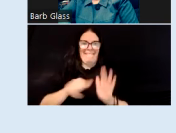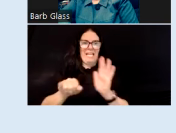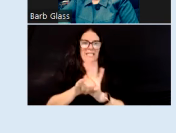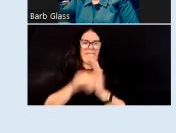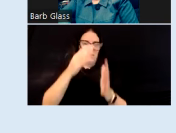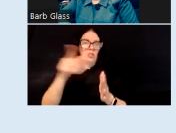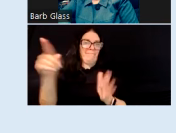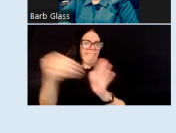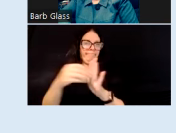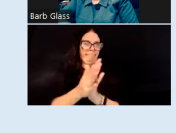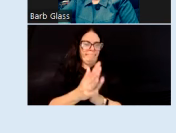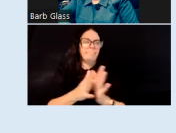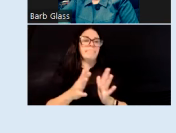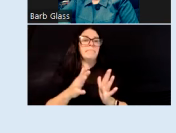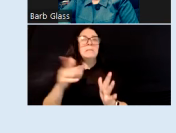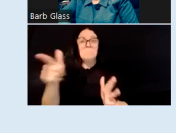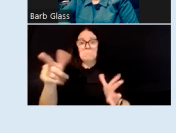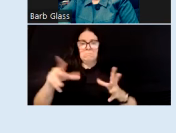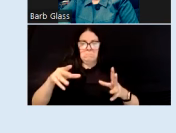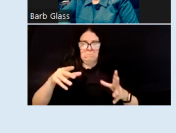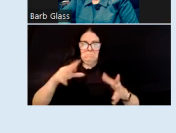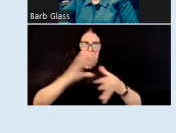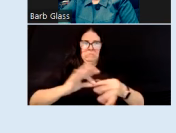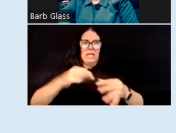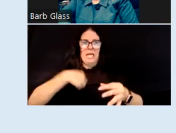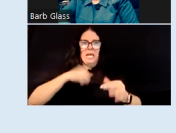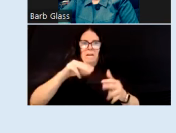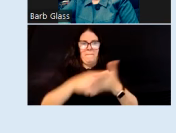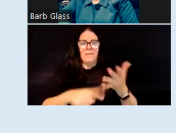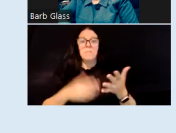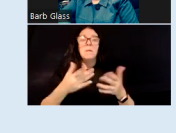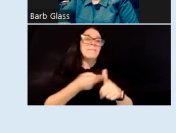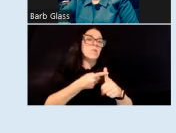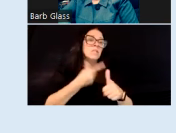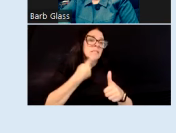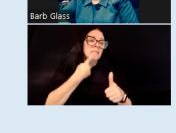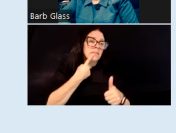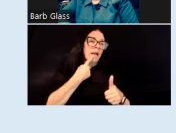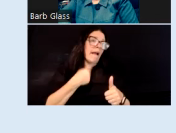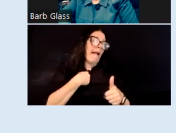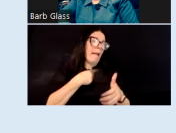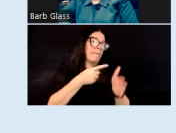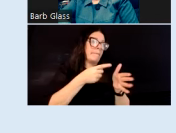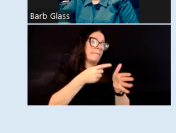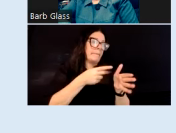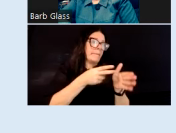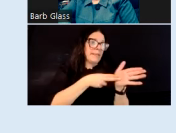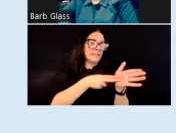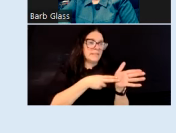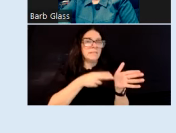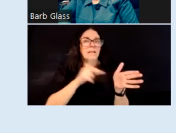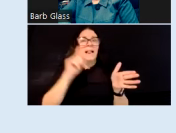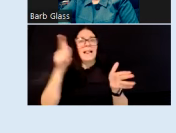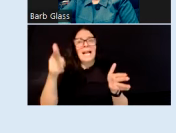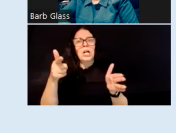If they do self-identify differently than they did initially after the fact, you should probably